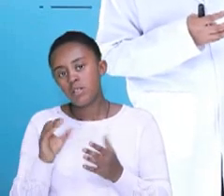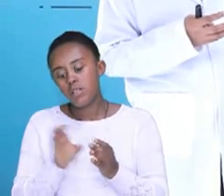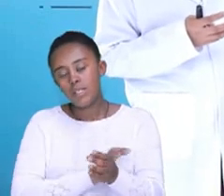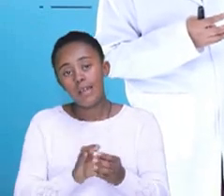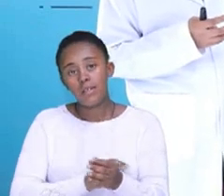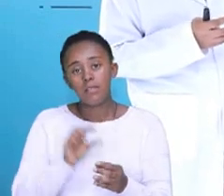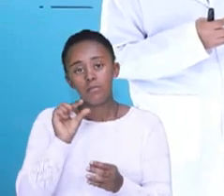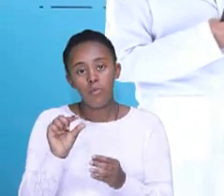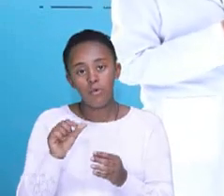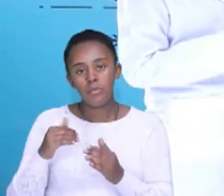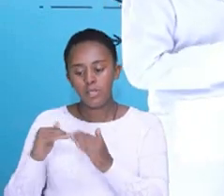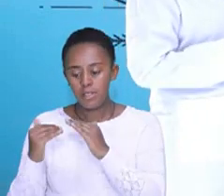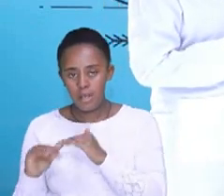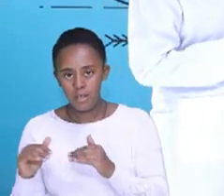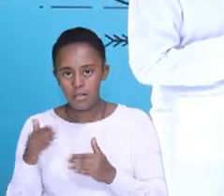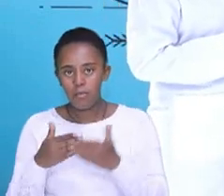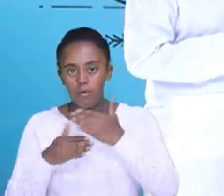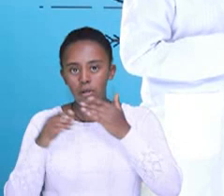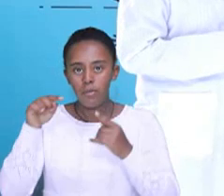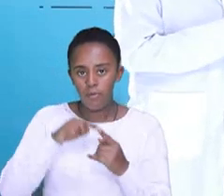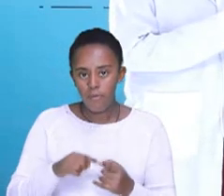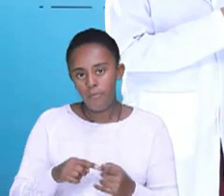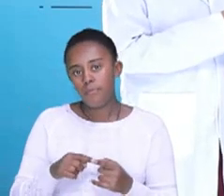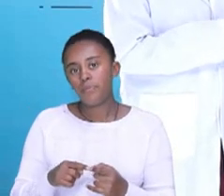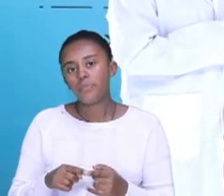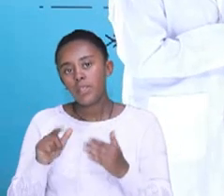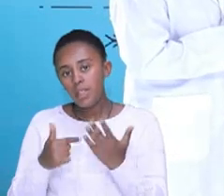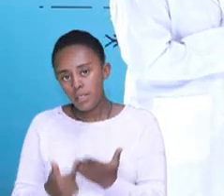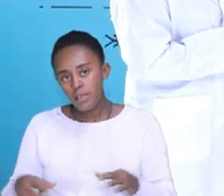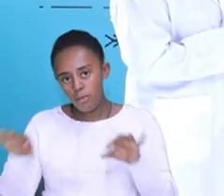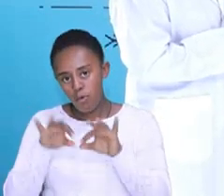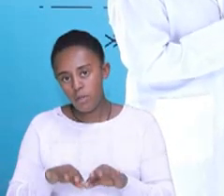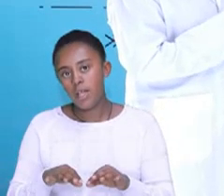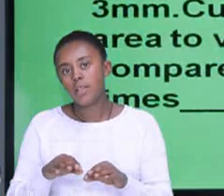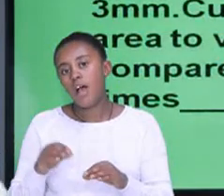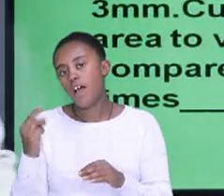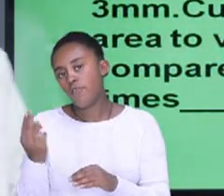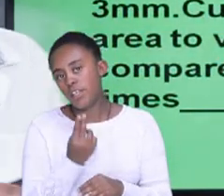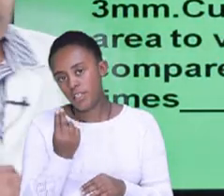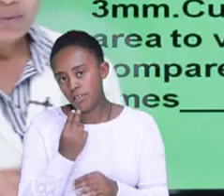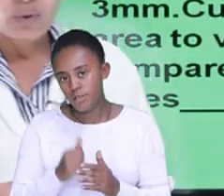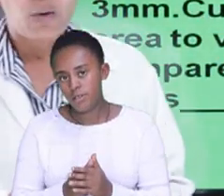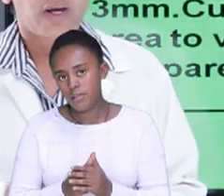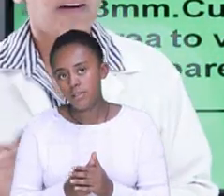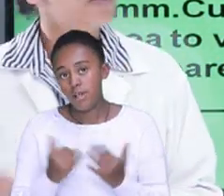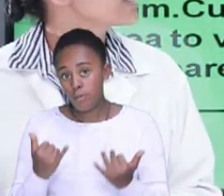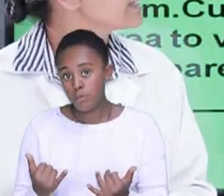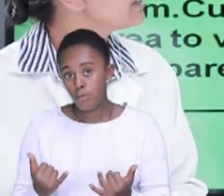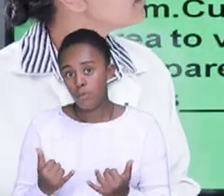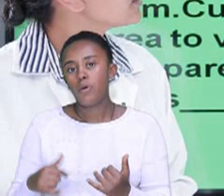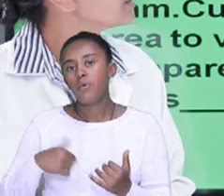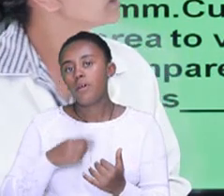small in size in order to have these 3 important advantages. Up to now, we